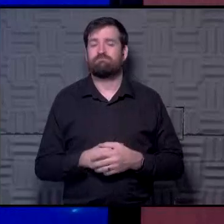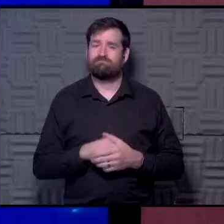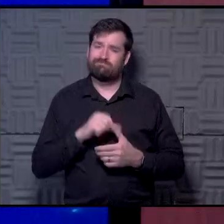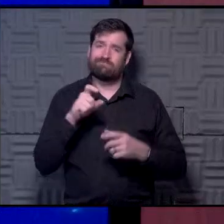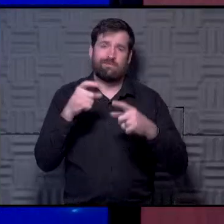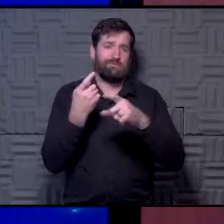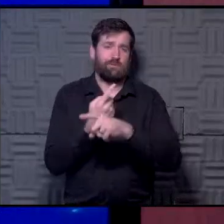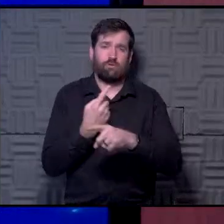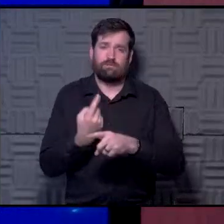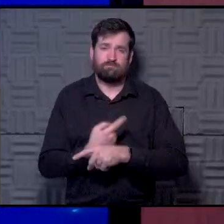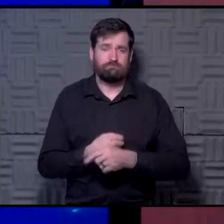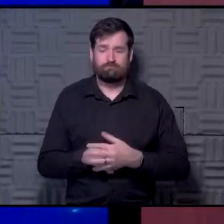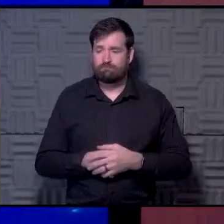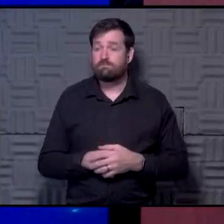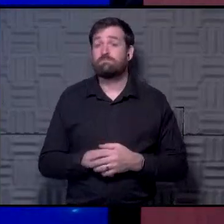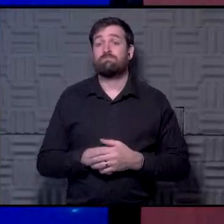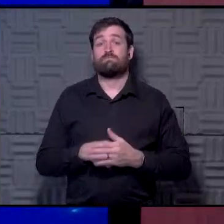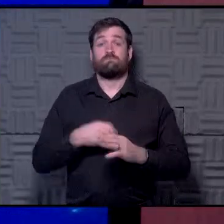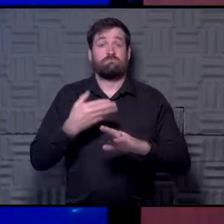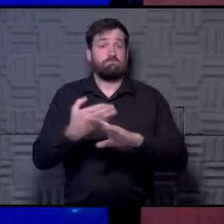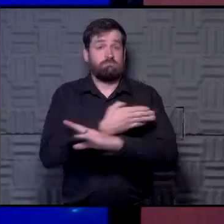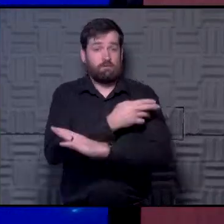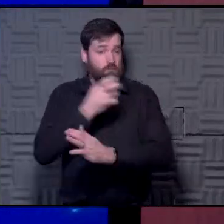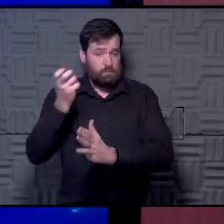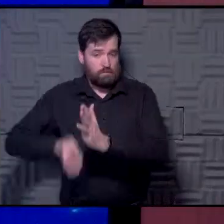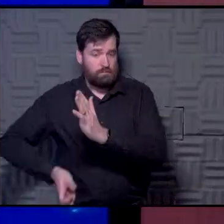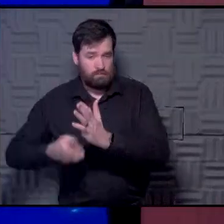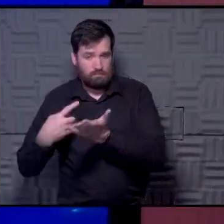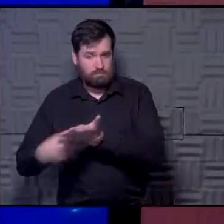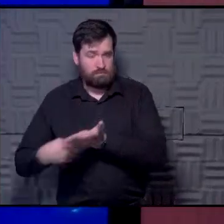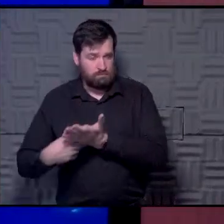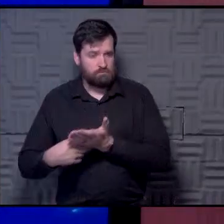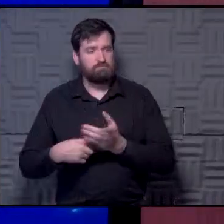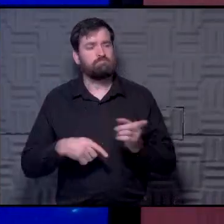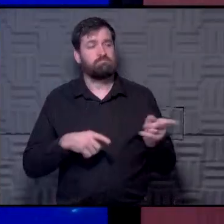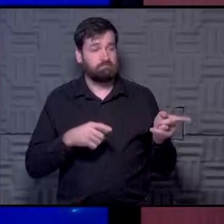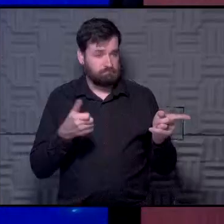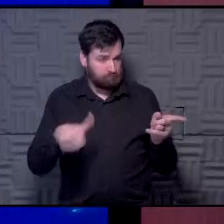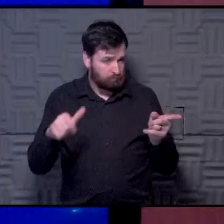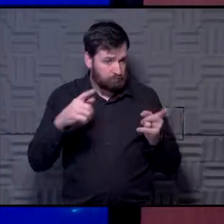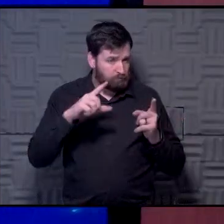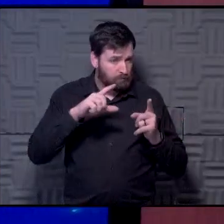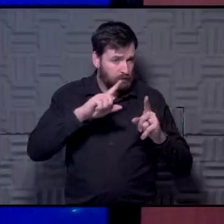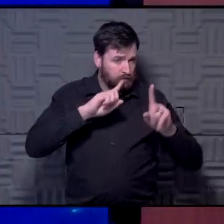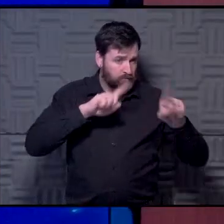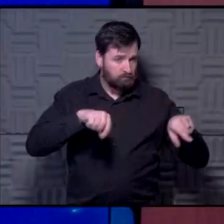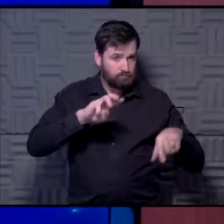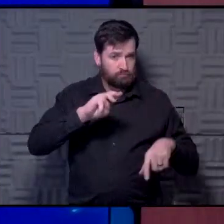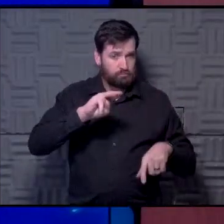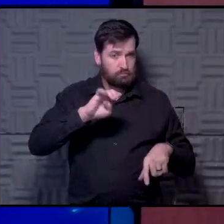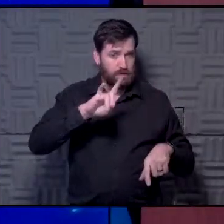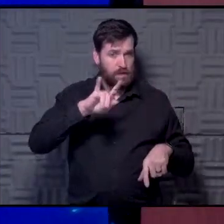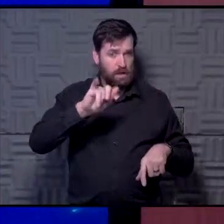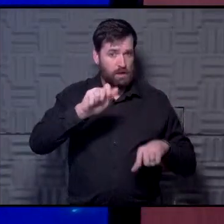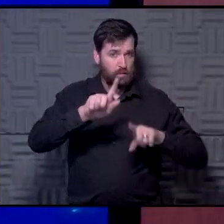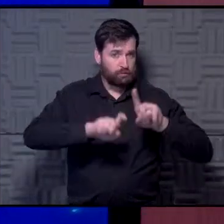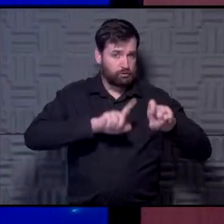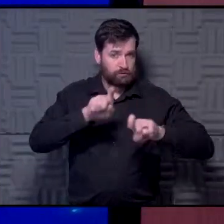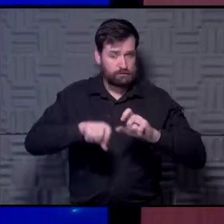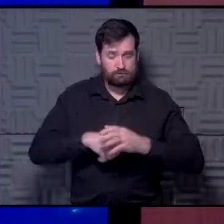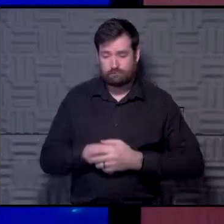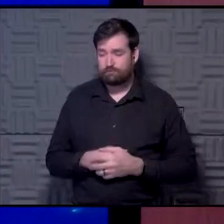right. Hey, before we jump into our discussion with Kiana, let's first of all see if there's any reporter questions out there.